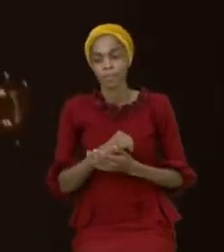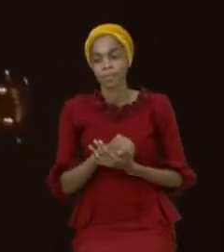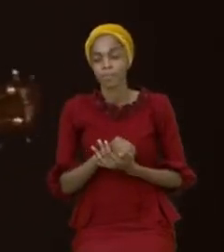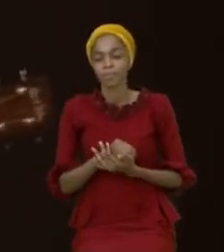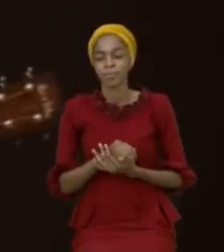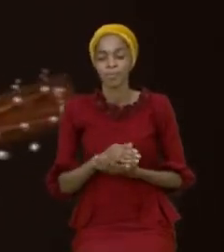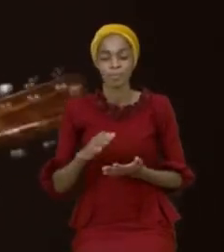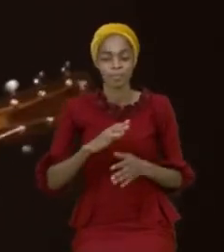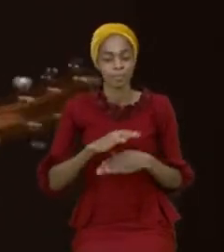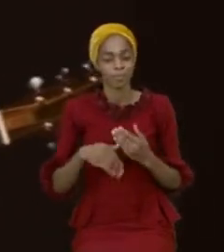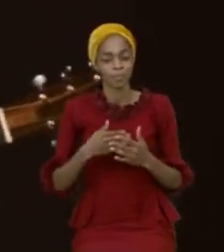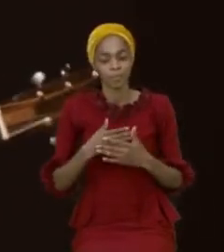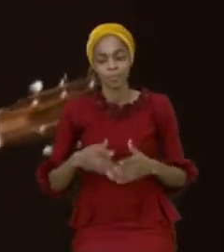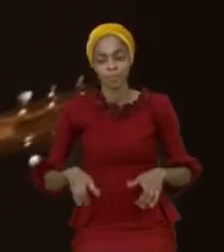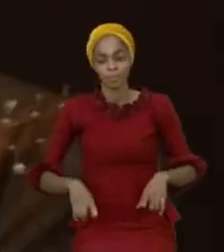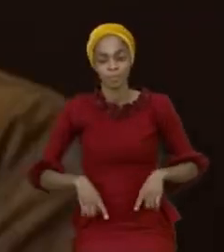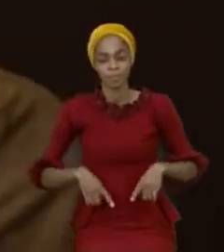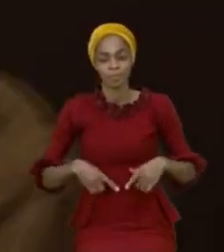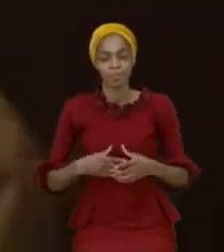my life.